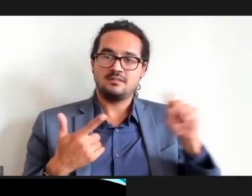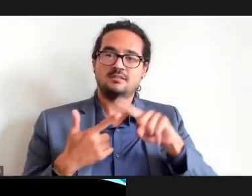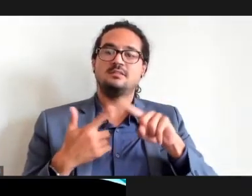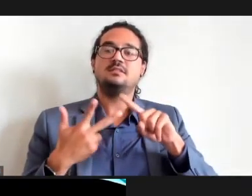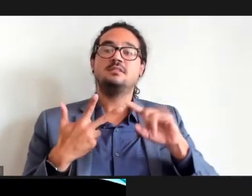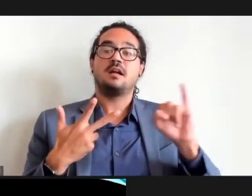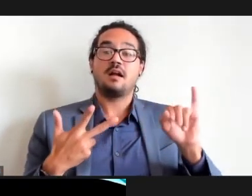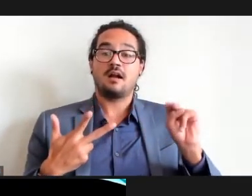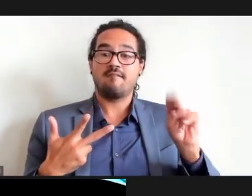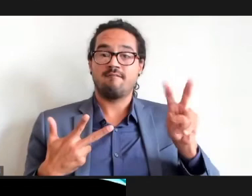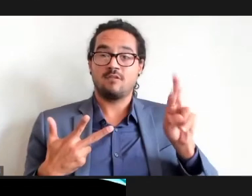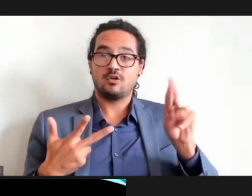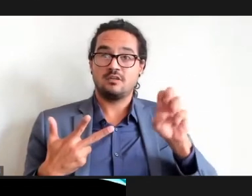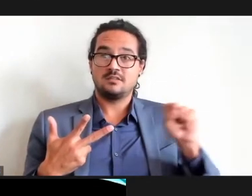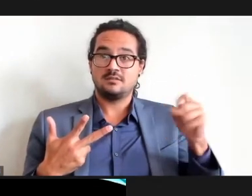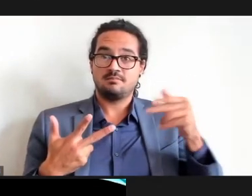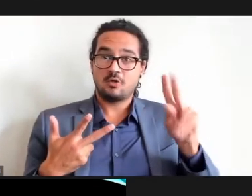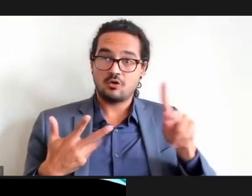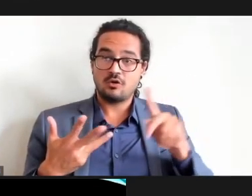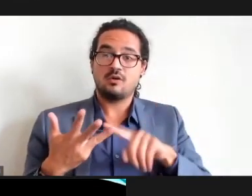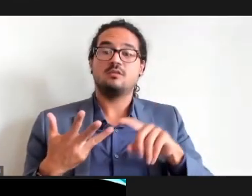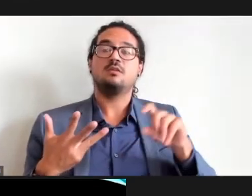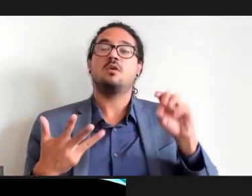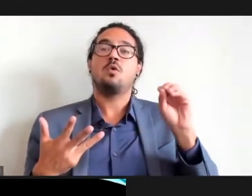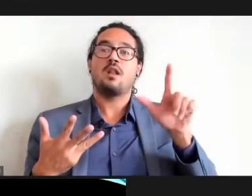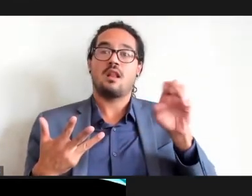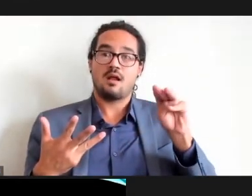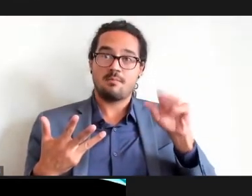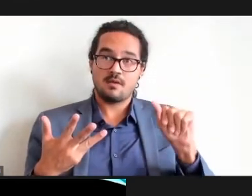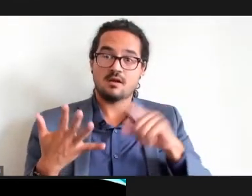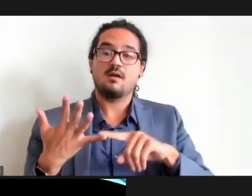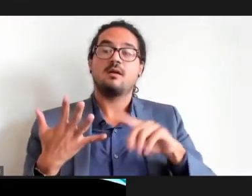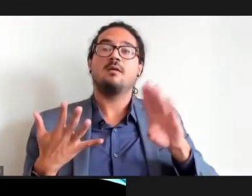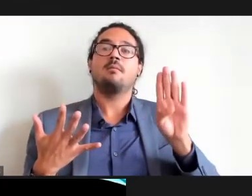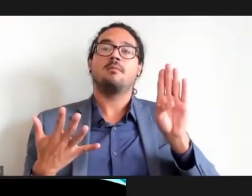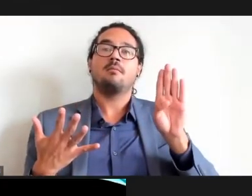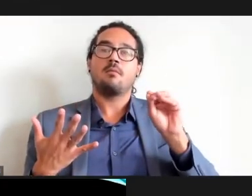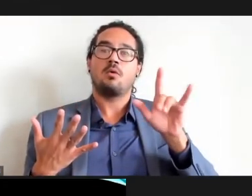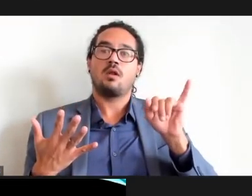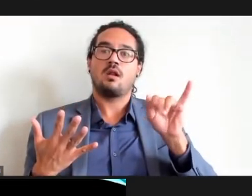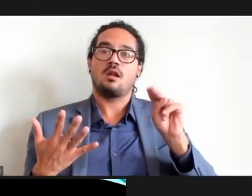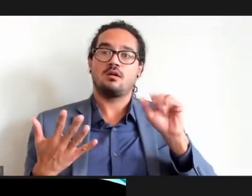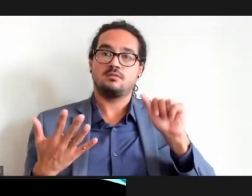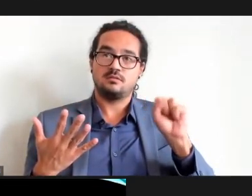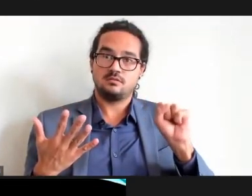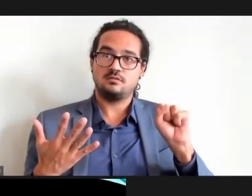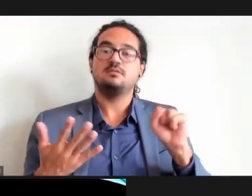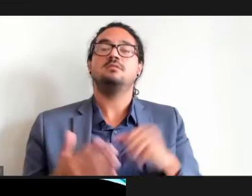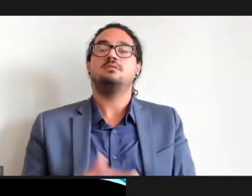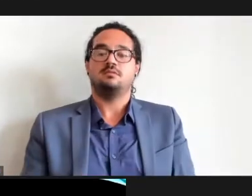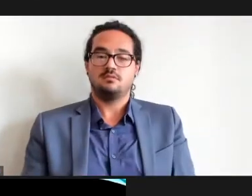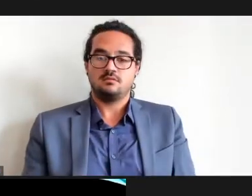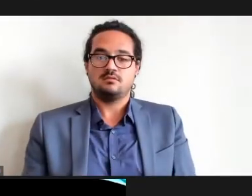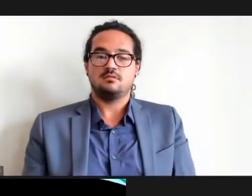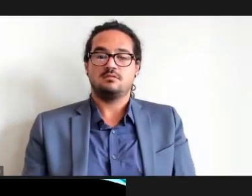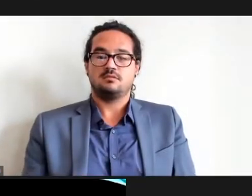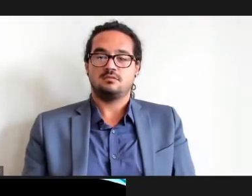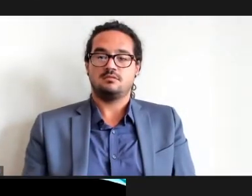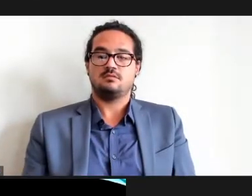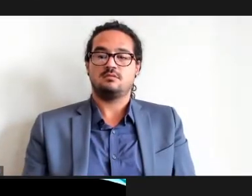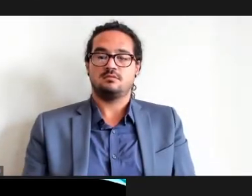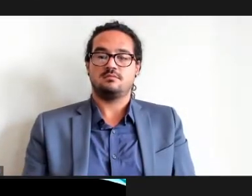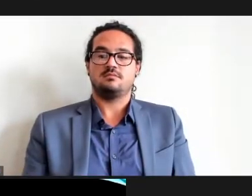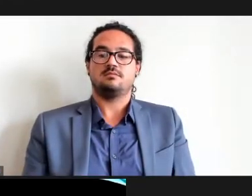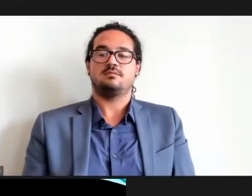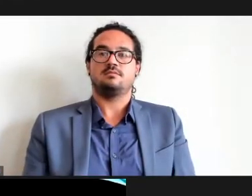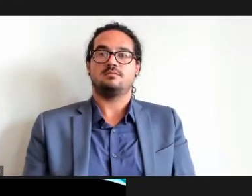Bolinas. And everything between those on Highway 1 to the west, in addition to a small area on the east side of Highway 1